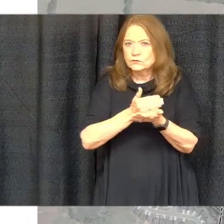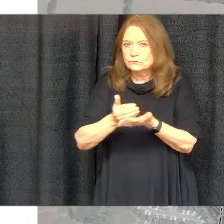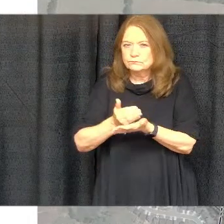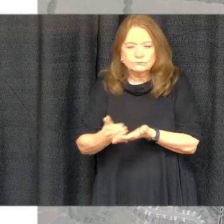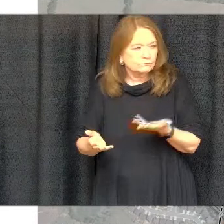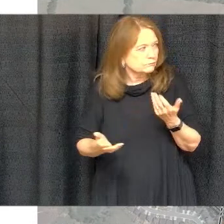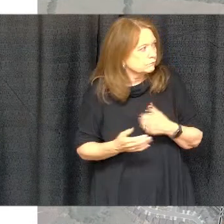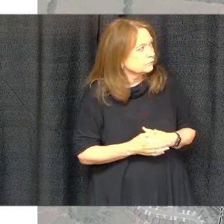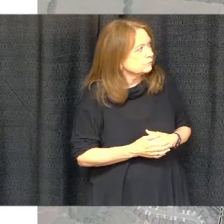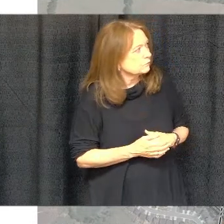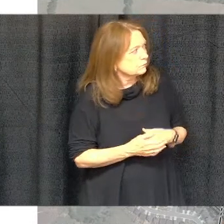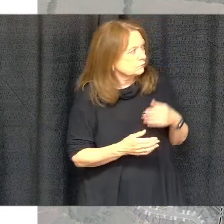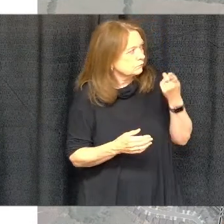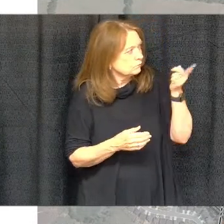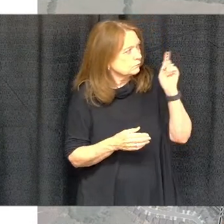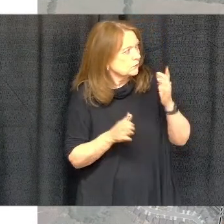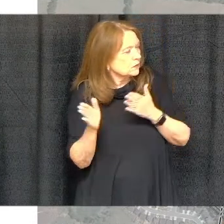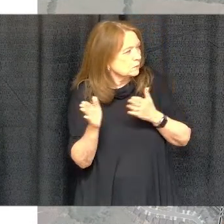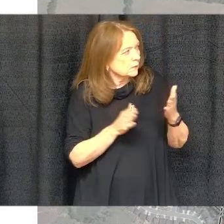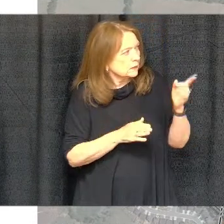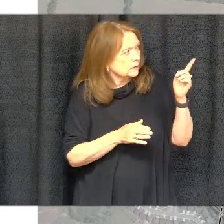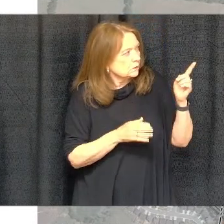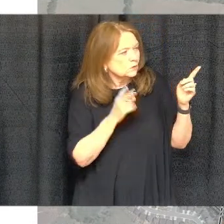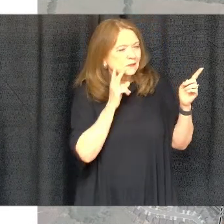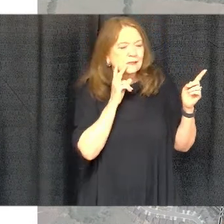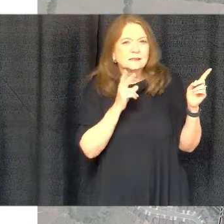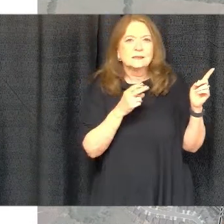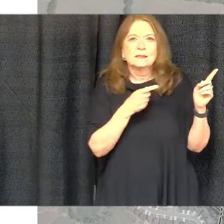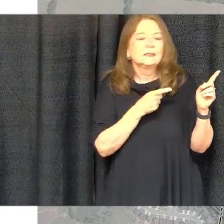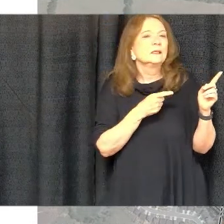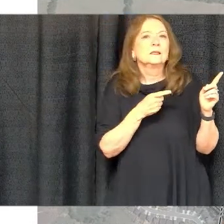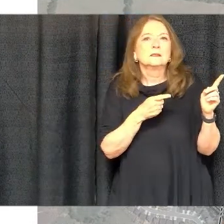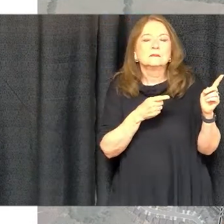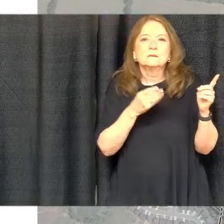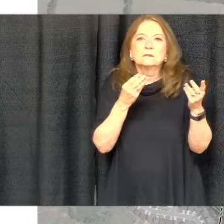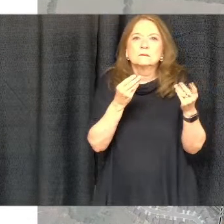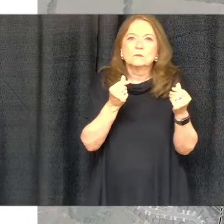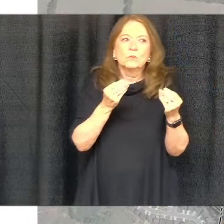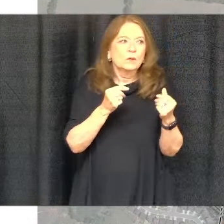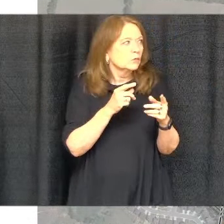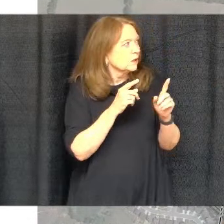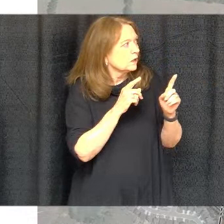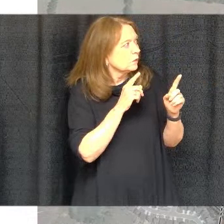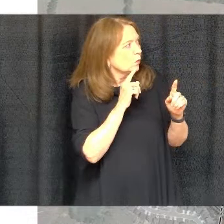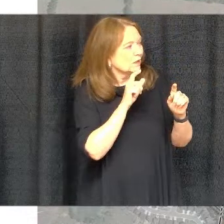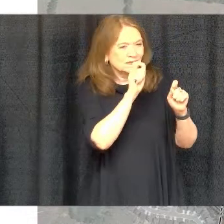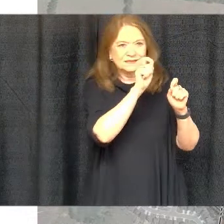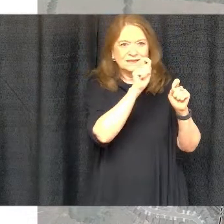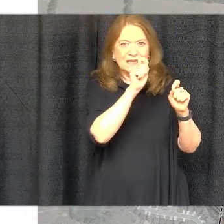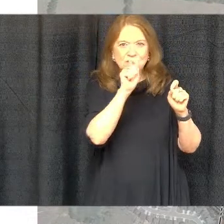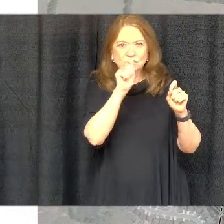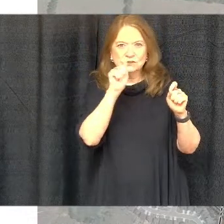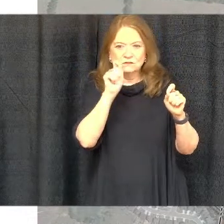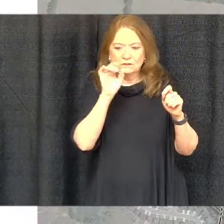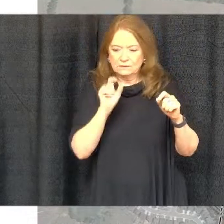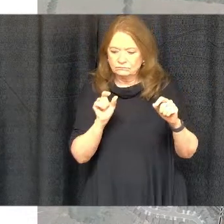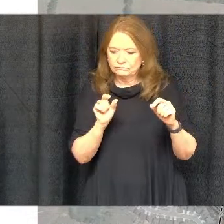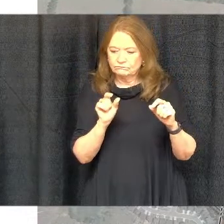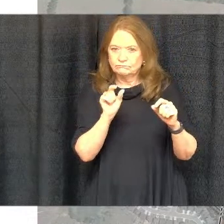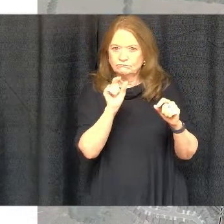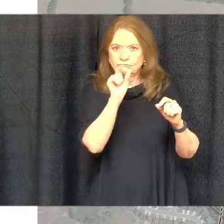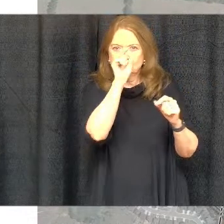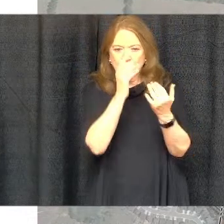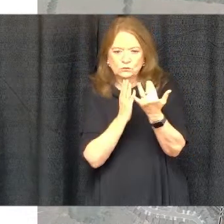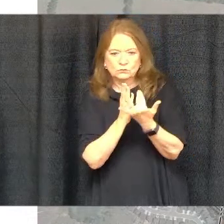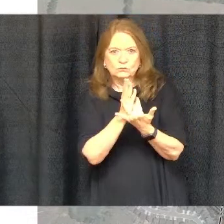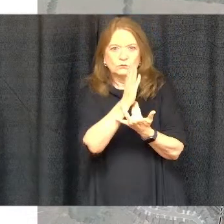And we'll get into the plan a little bit. So you can see as the property is dashed coming in here, that's the Spring Creek Parkway.